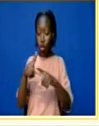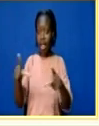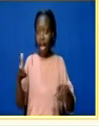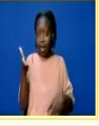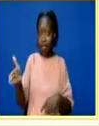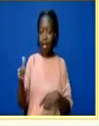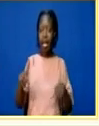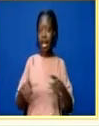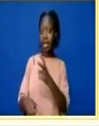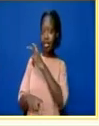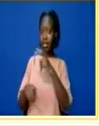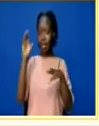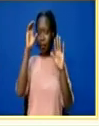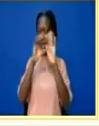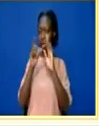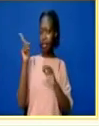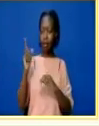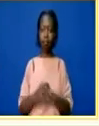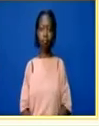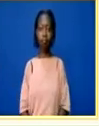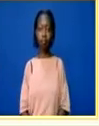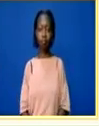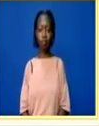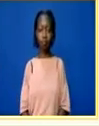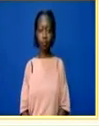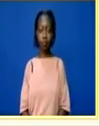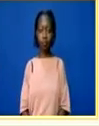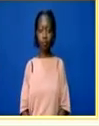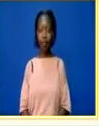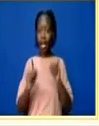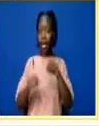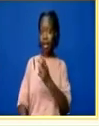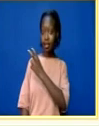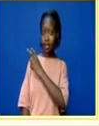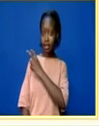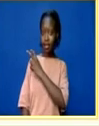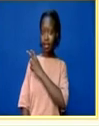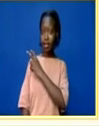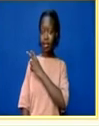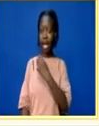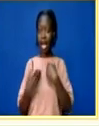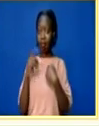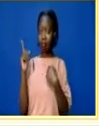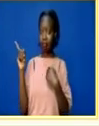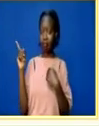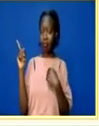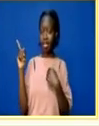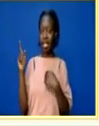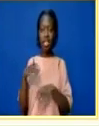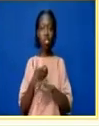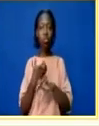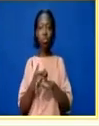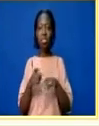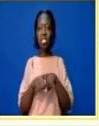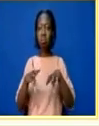let's observe this picture and get to see. Okay. You can see there are these pebbles there. Mm-hmm. There is the